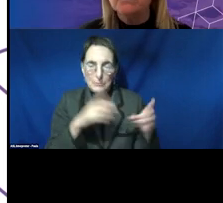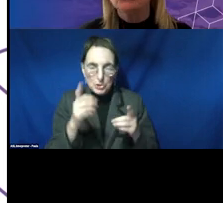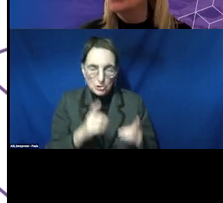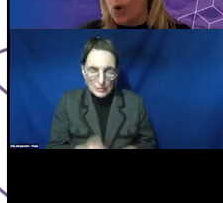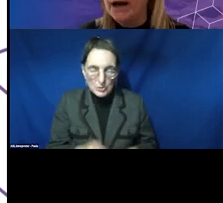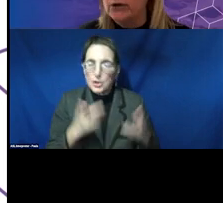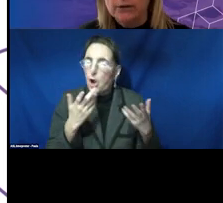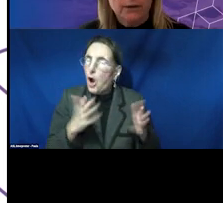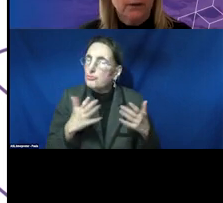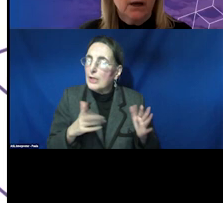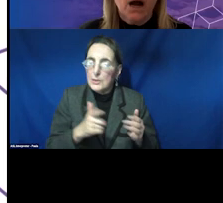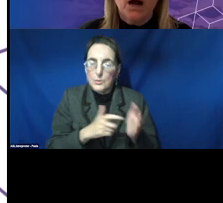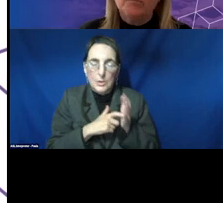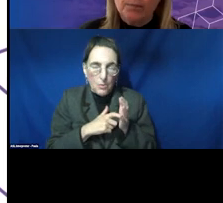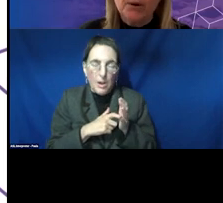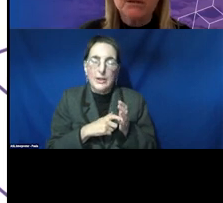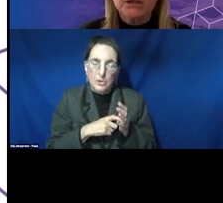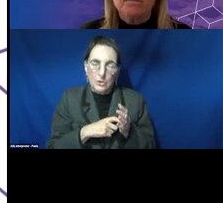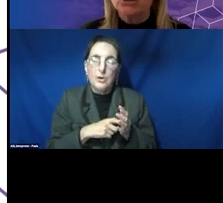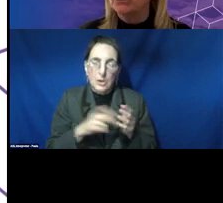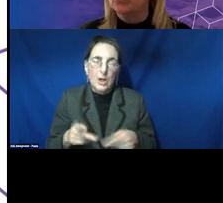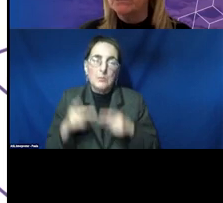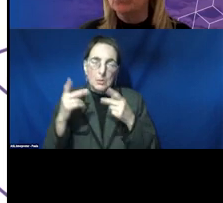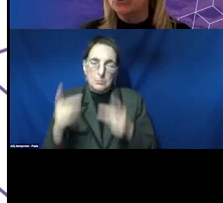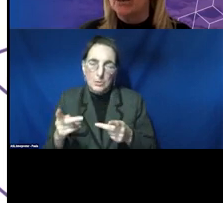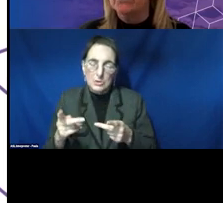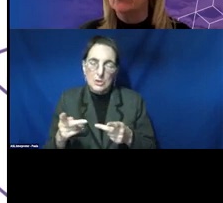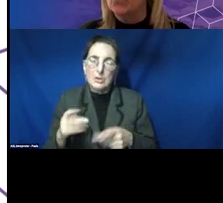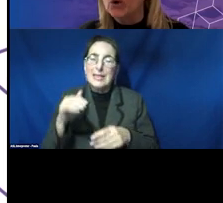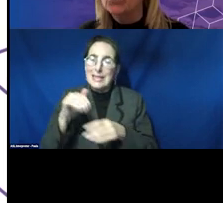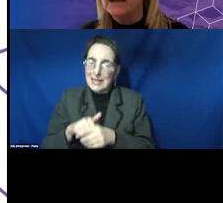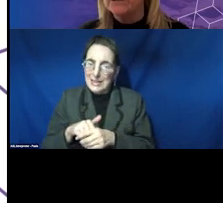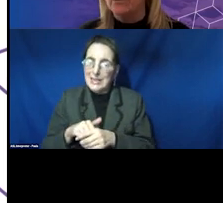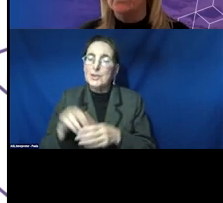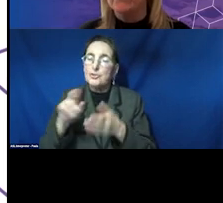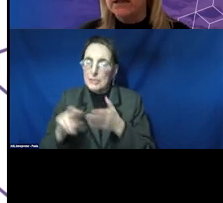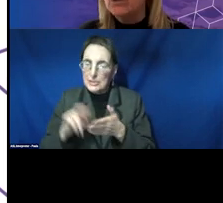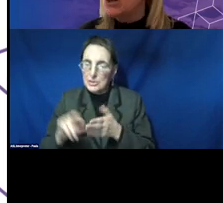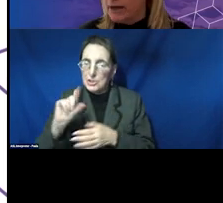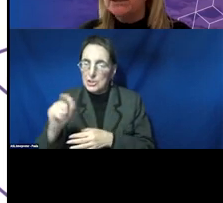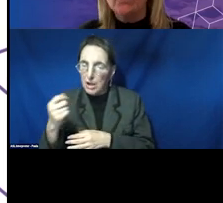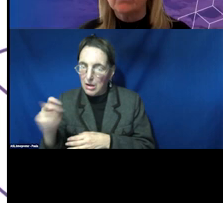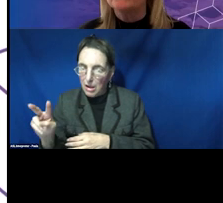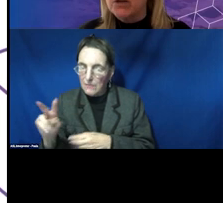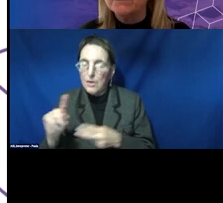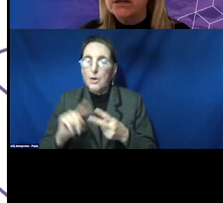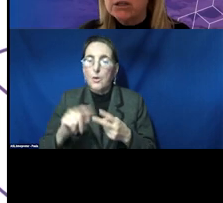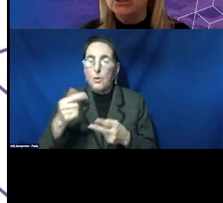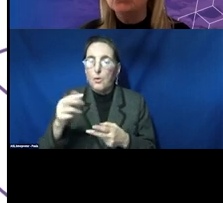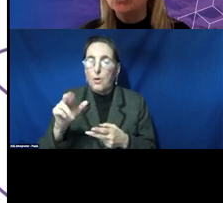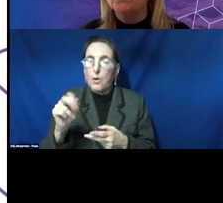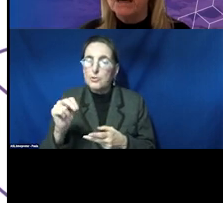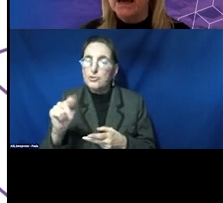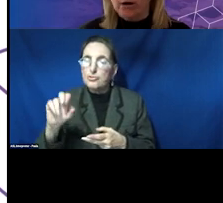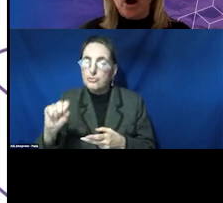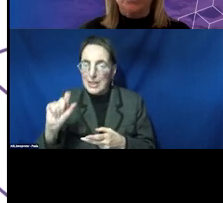already require proposal submission in research.gov or grants.gov. Grants.gov does